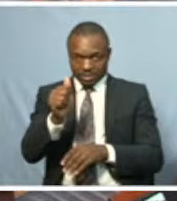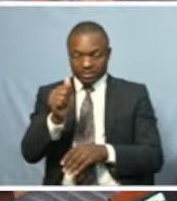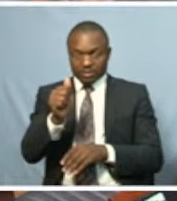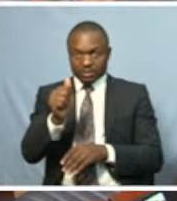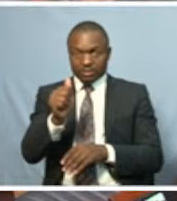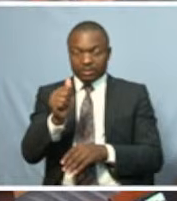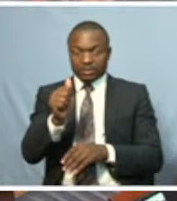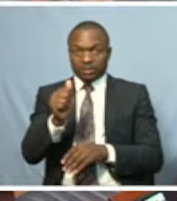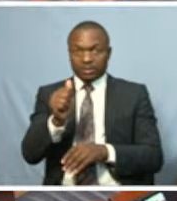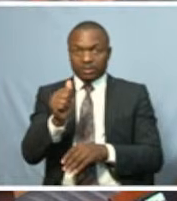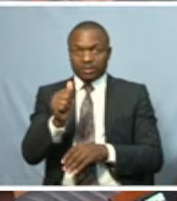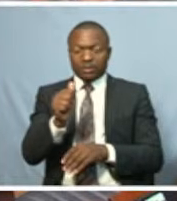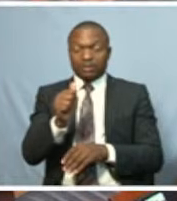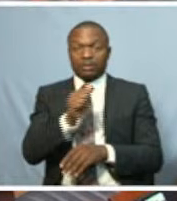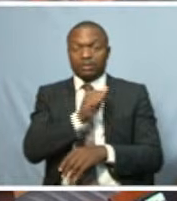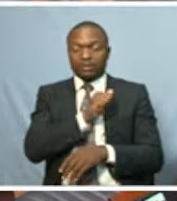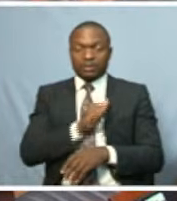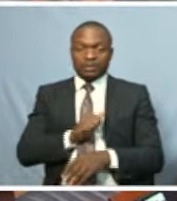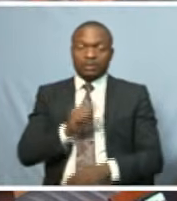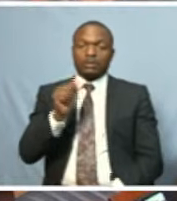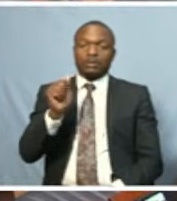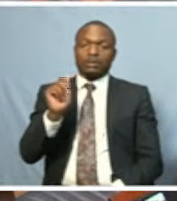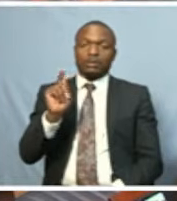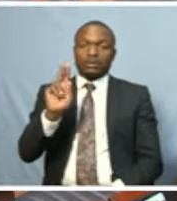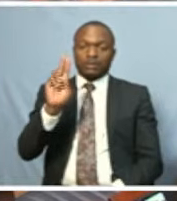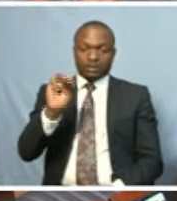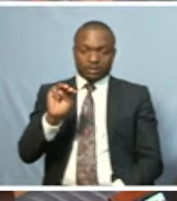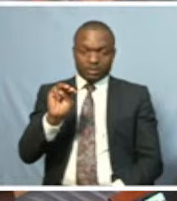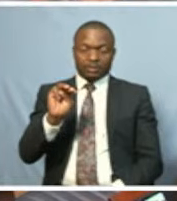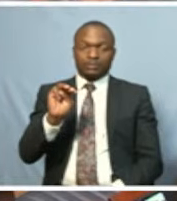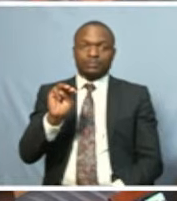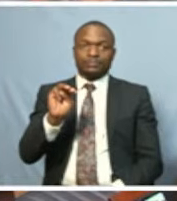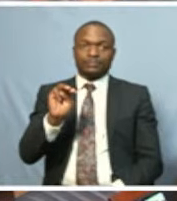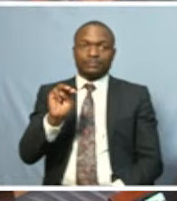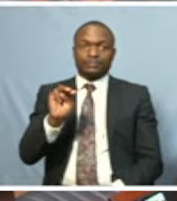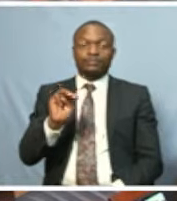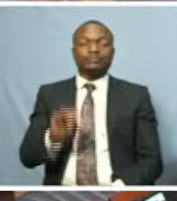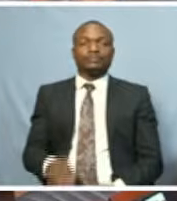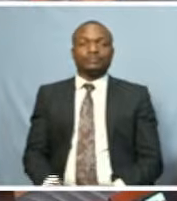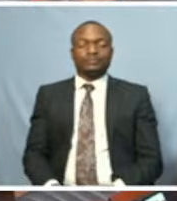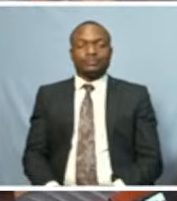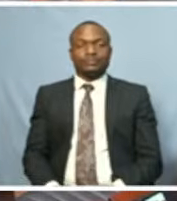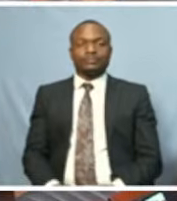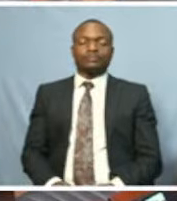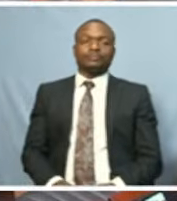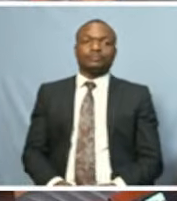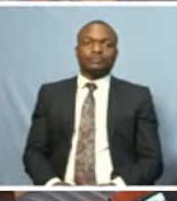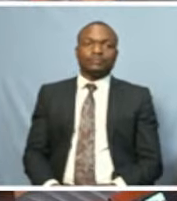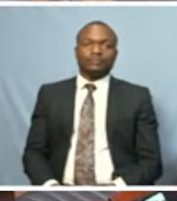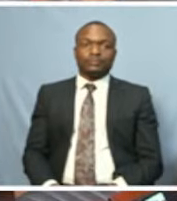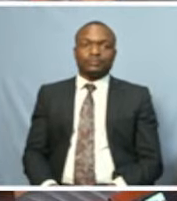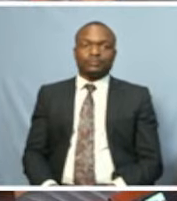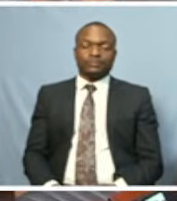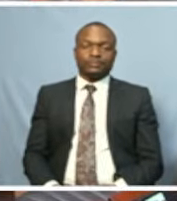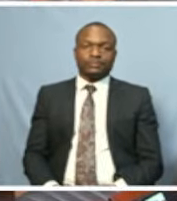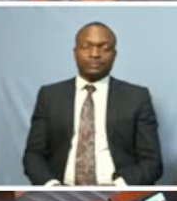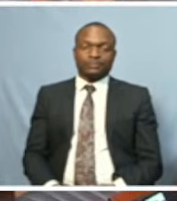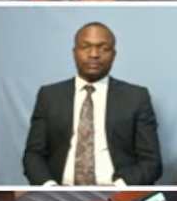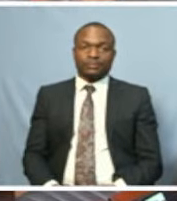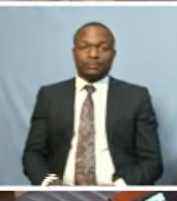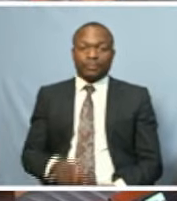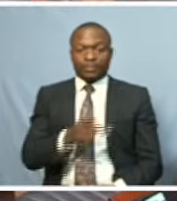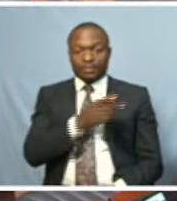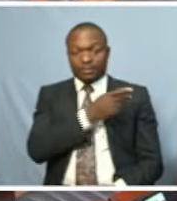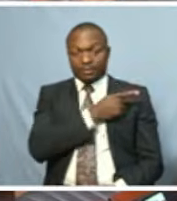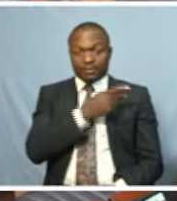that's ZAMSA, and Akums Drugs and Pharmaceuticals Limited. And so the Ghana Member